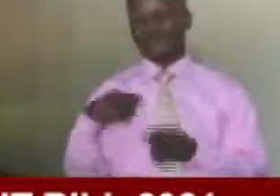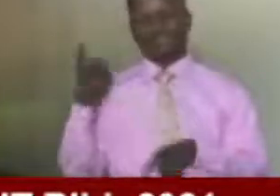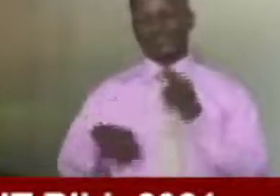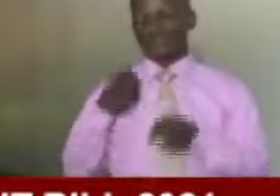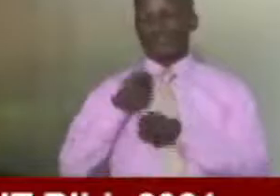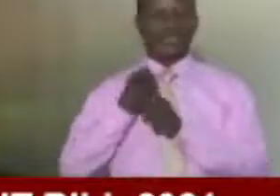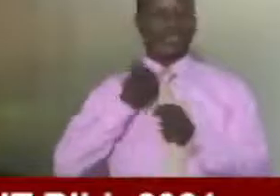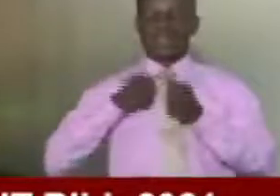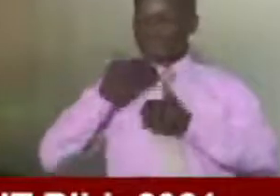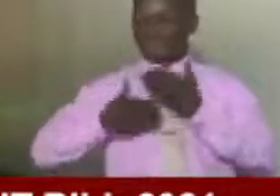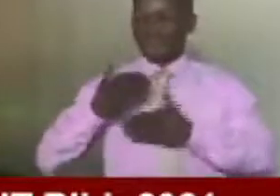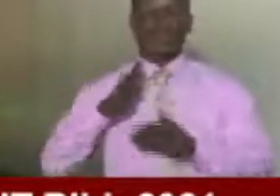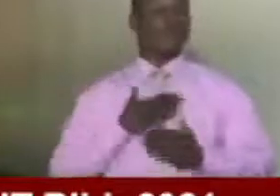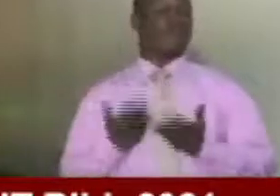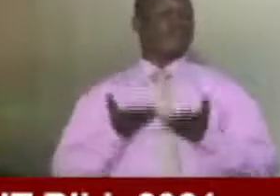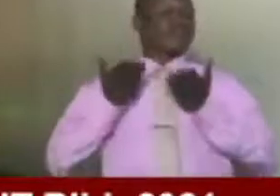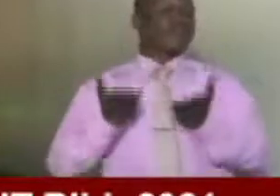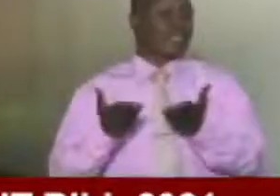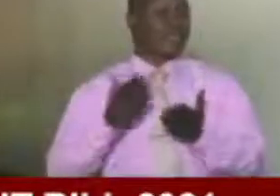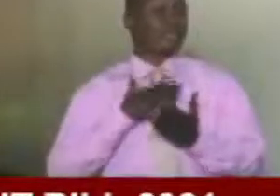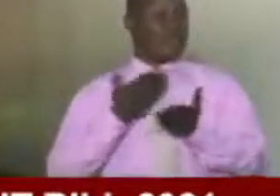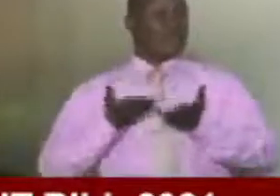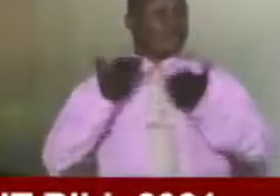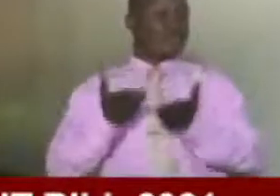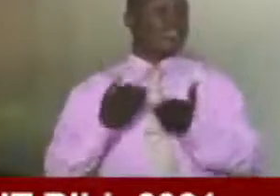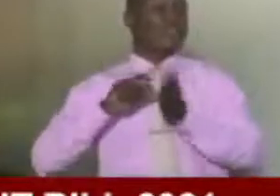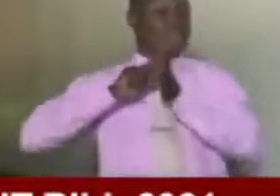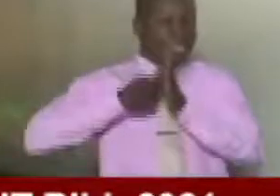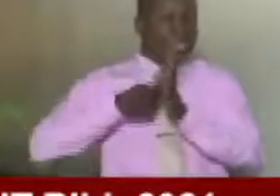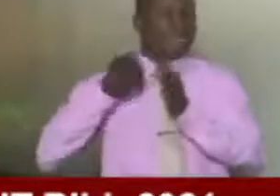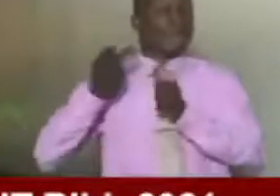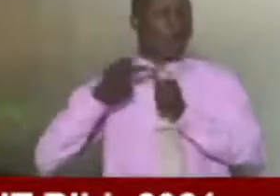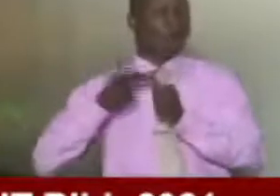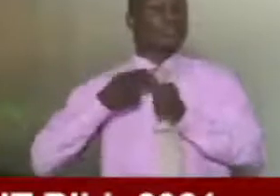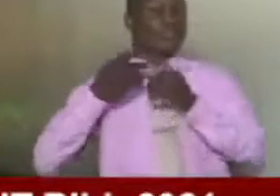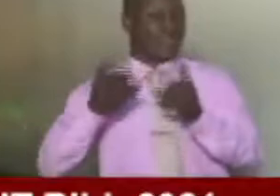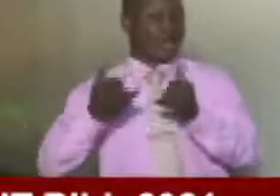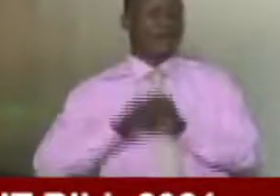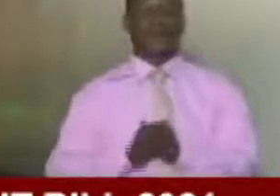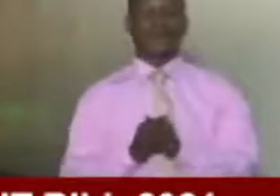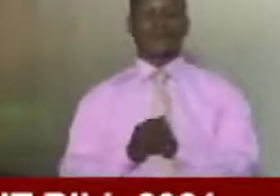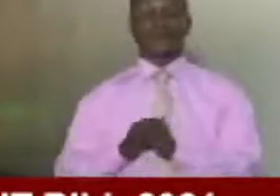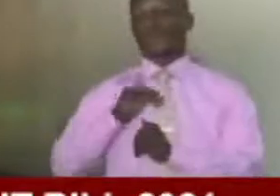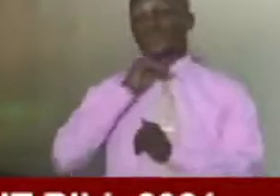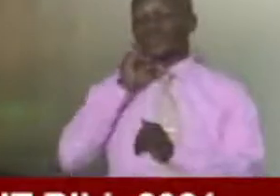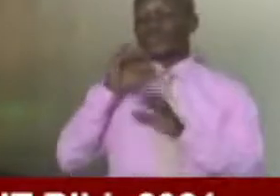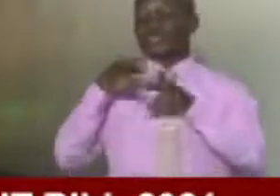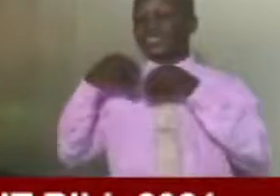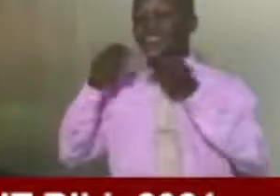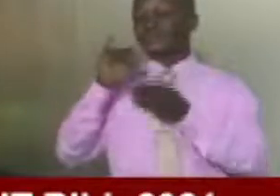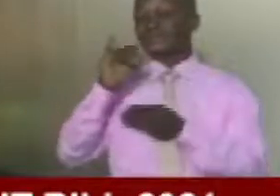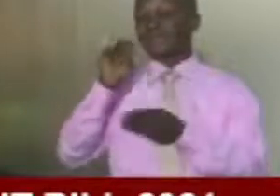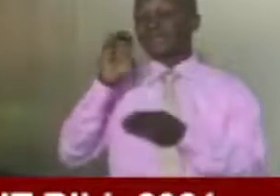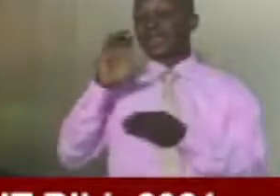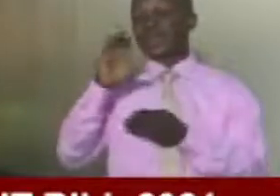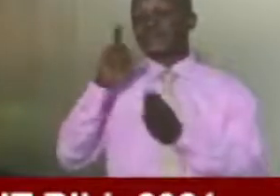So my suggestion, what is key, what is a priority now, is give INEC the law